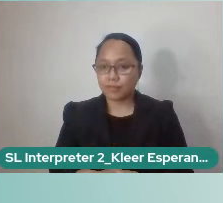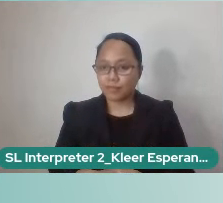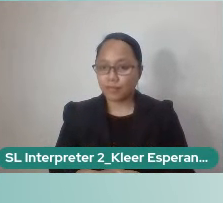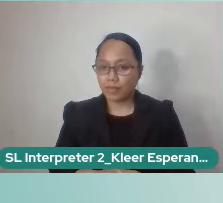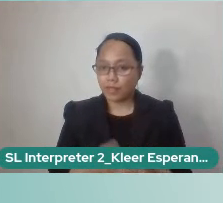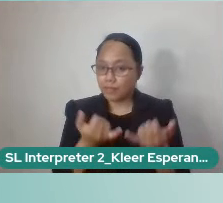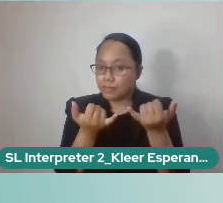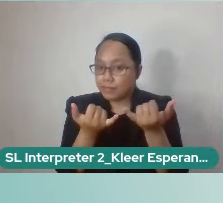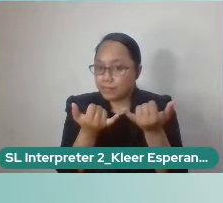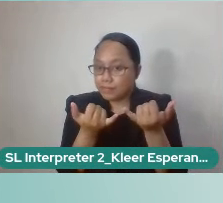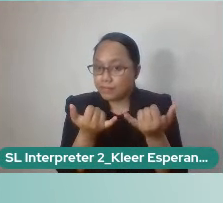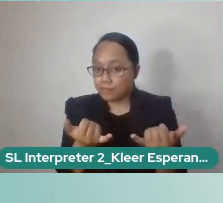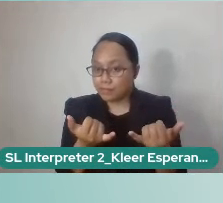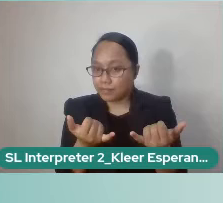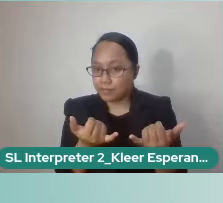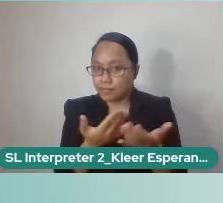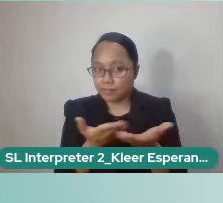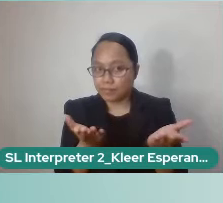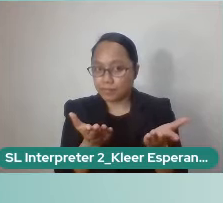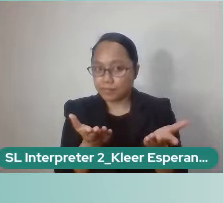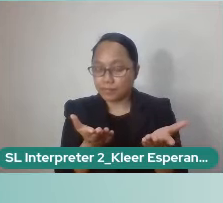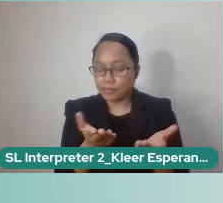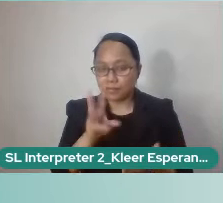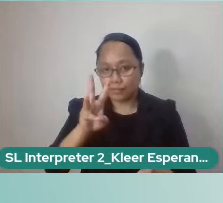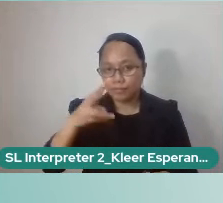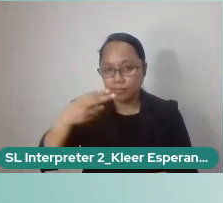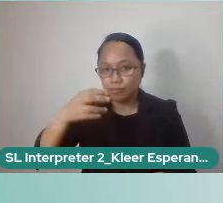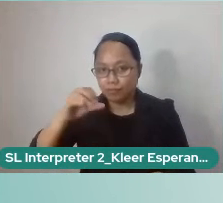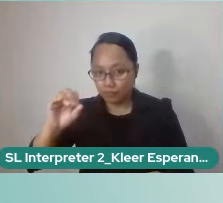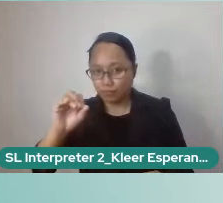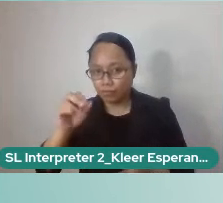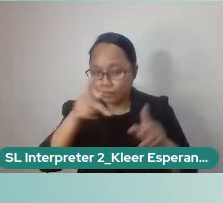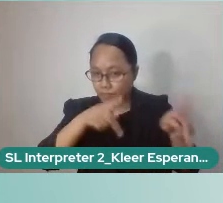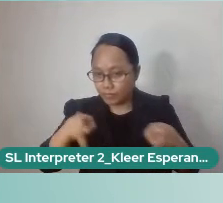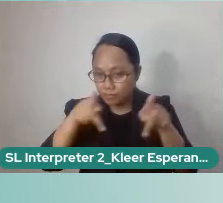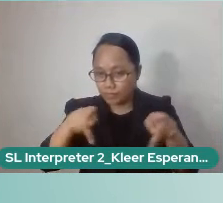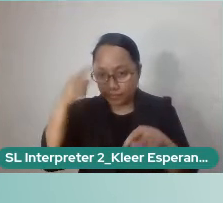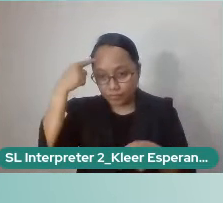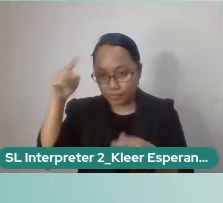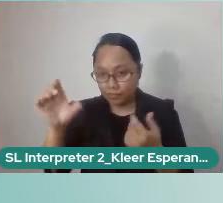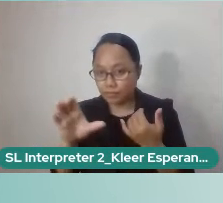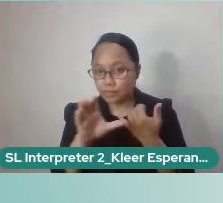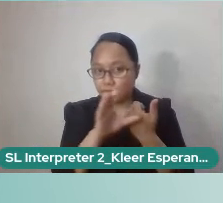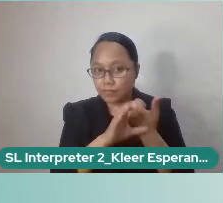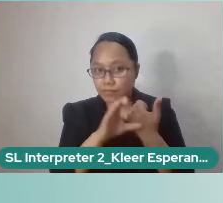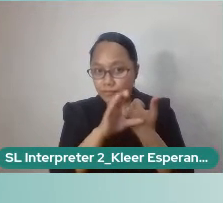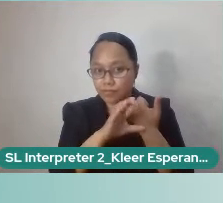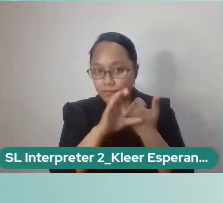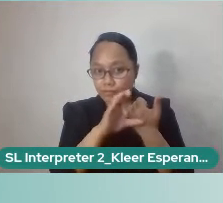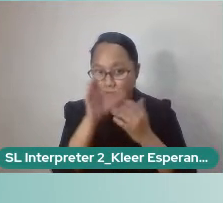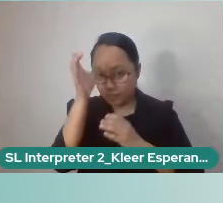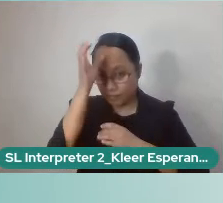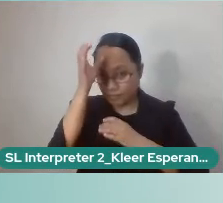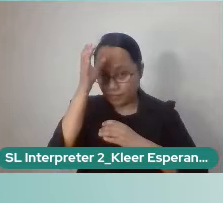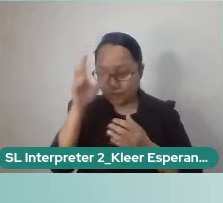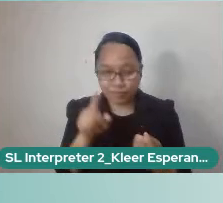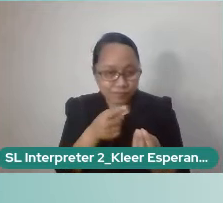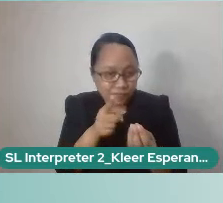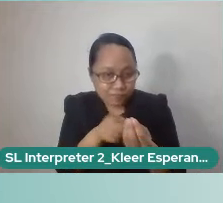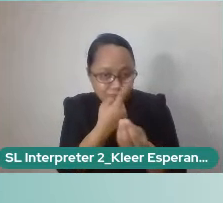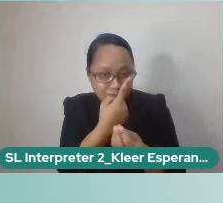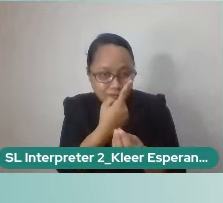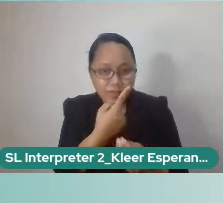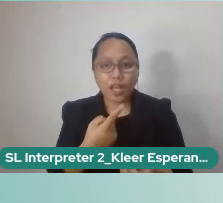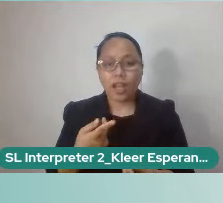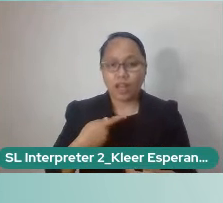So you've heard about the WHO Strategic Plan for Cervical Cancer Elimination, and this started back in 2018